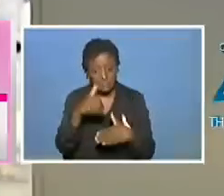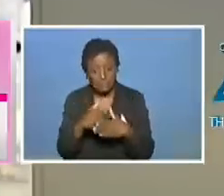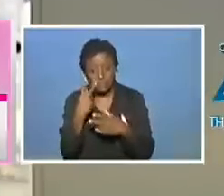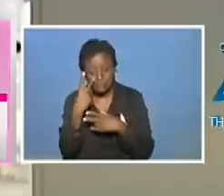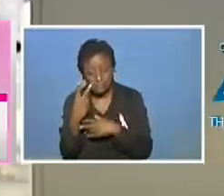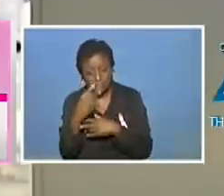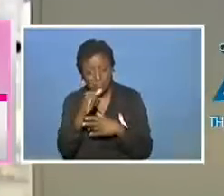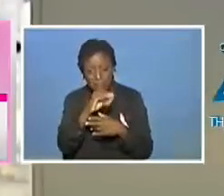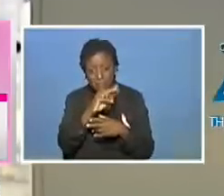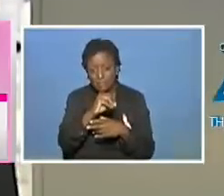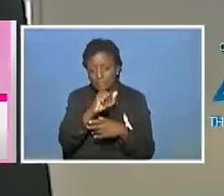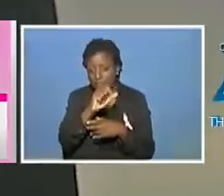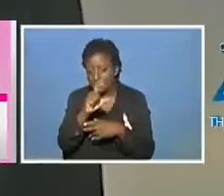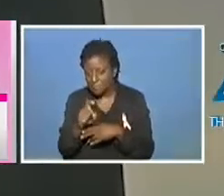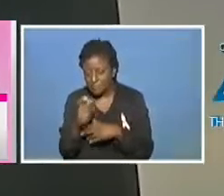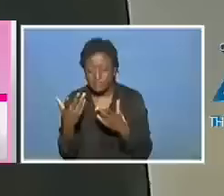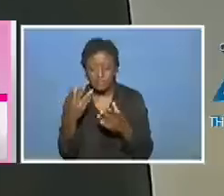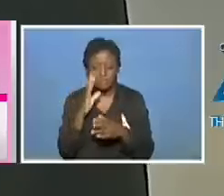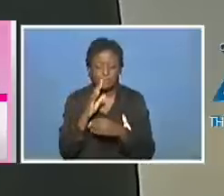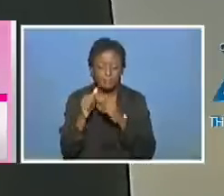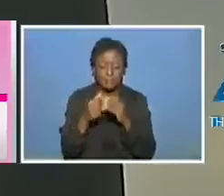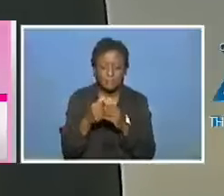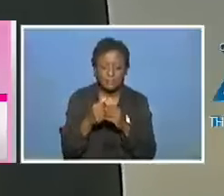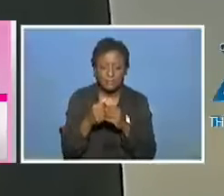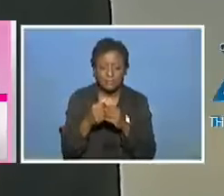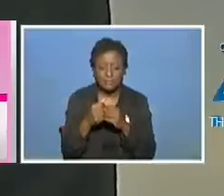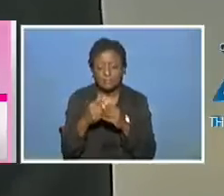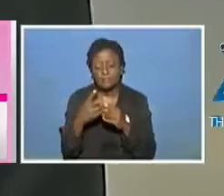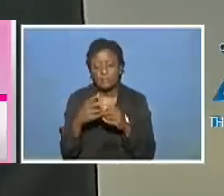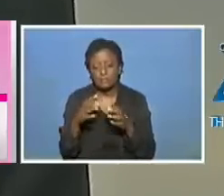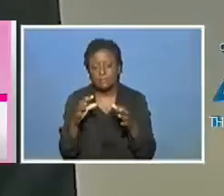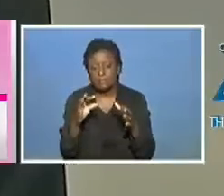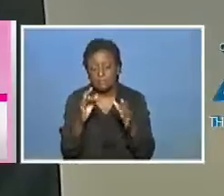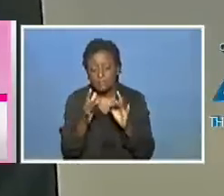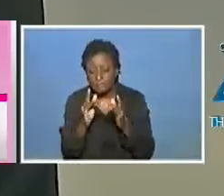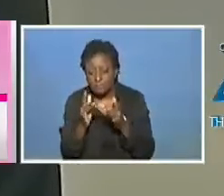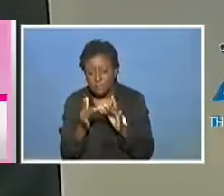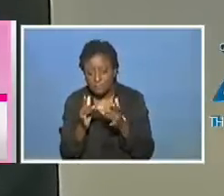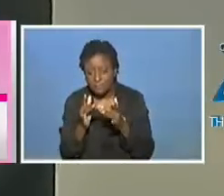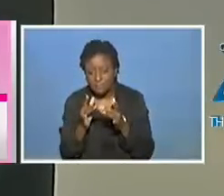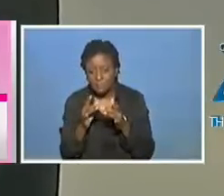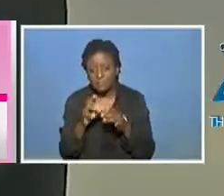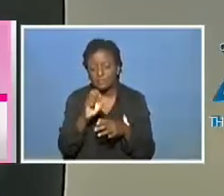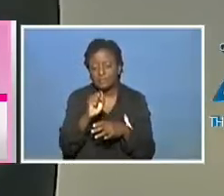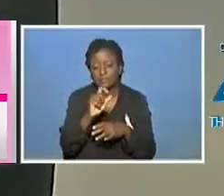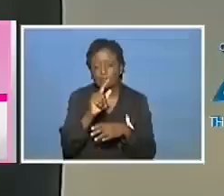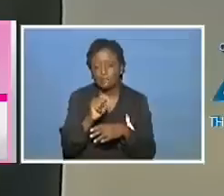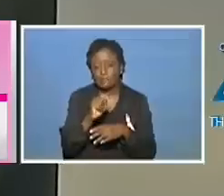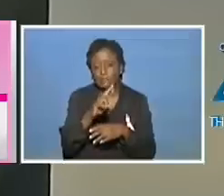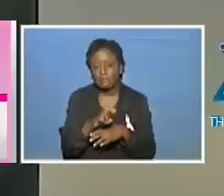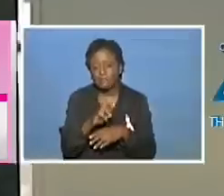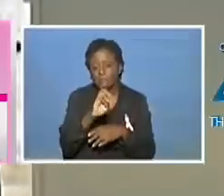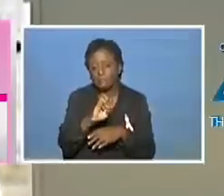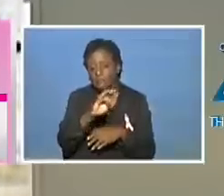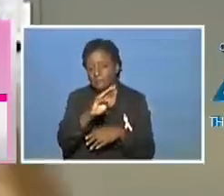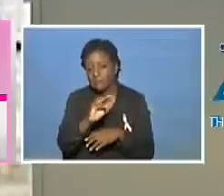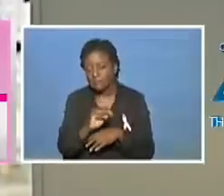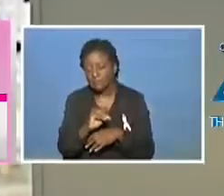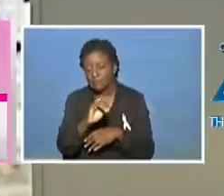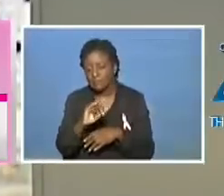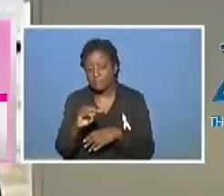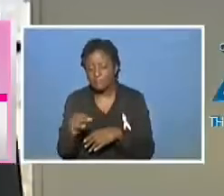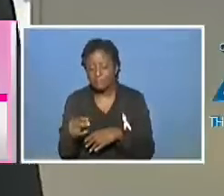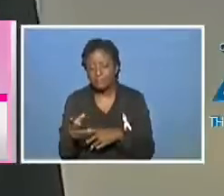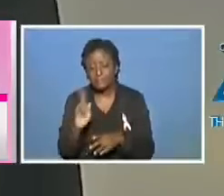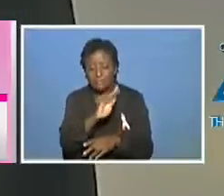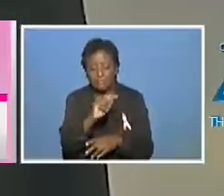3D. We will talk about streaming activities, how we work that into our educational program, and BTC is our partner. They provide all of our internet, our phone